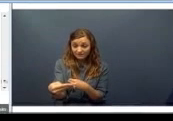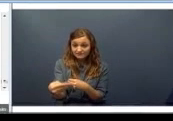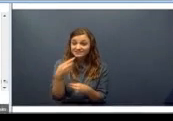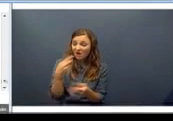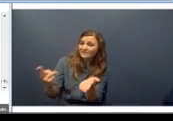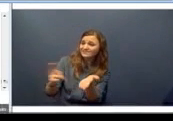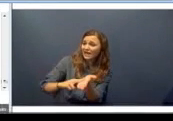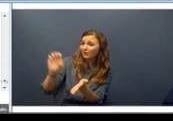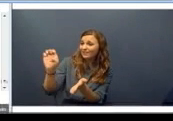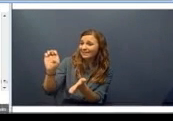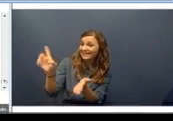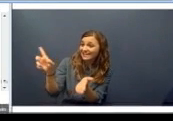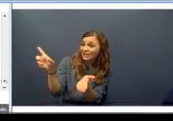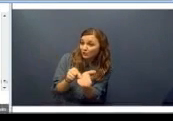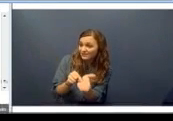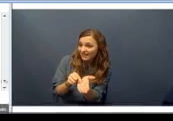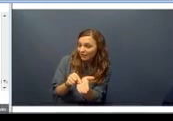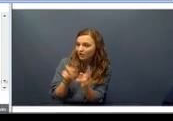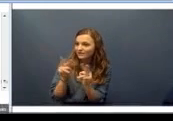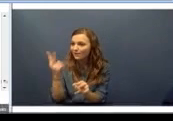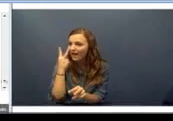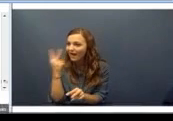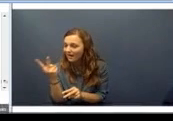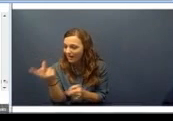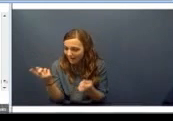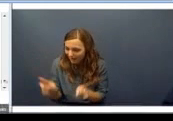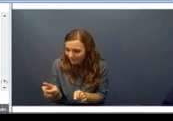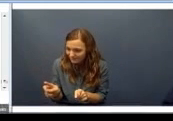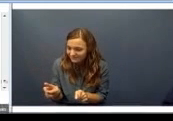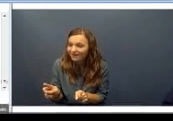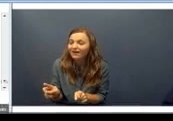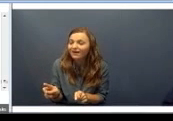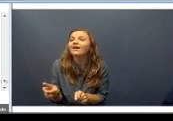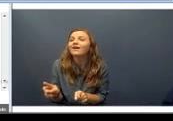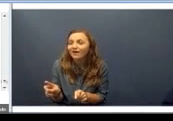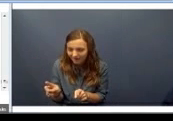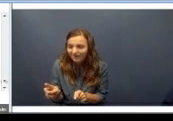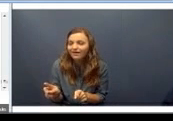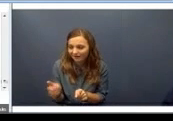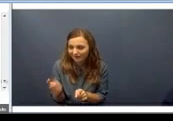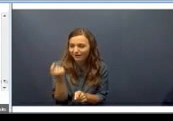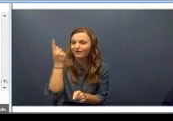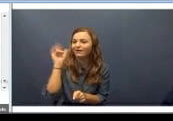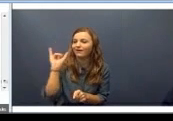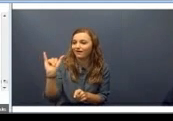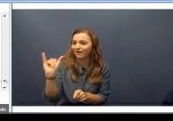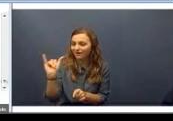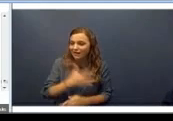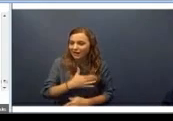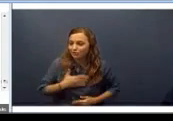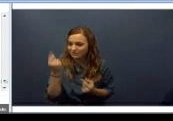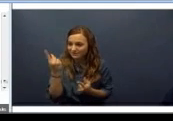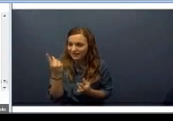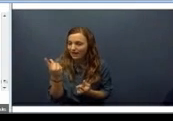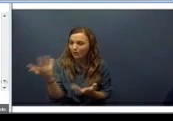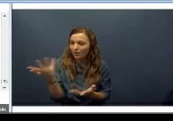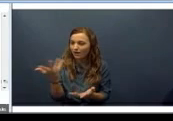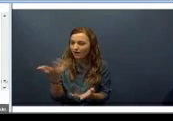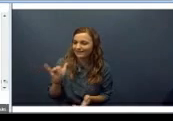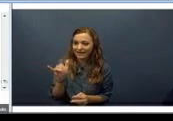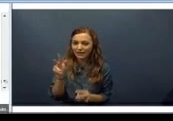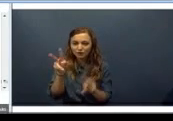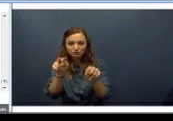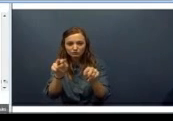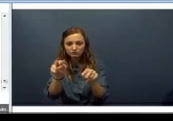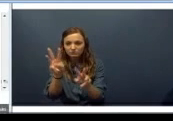say, try to sign up for our e-newsletter and just watch what happens, you'll get a much better appreciation for what it's like